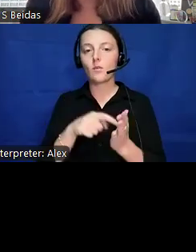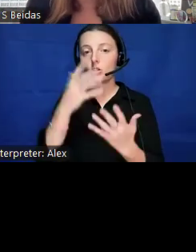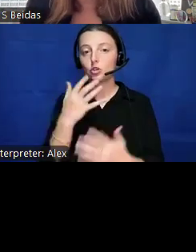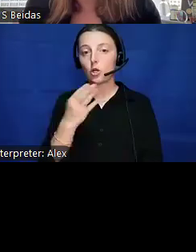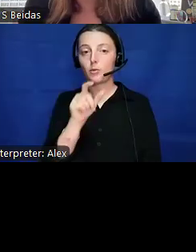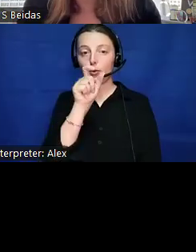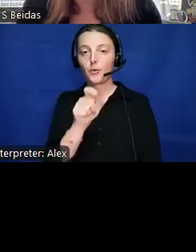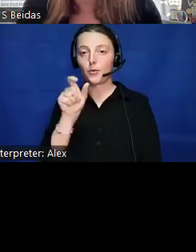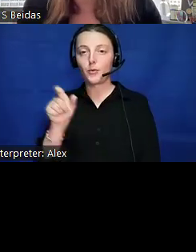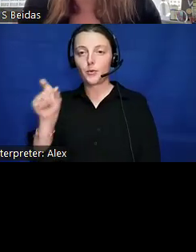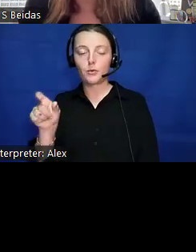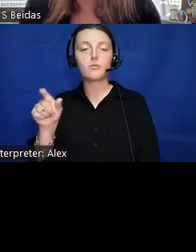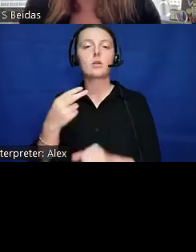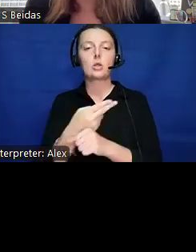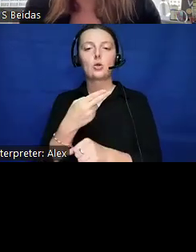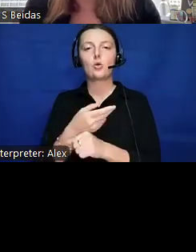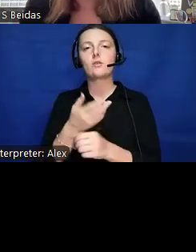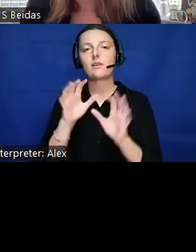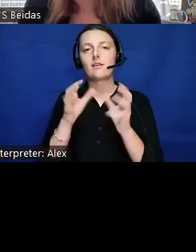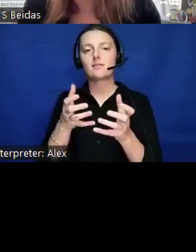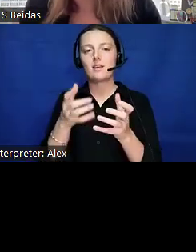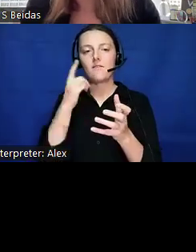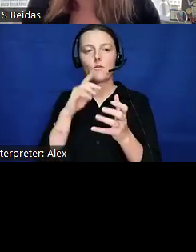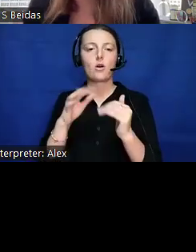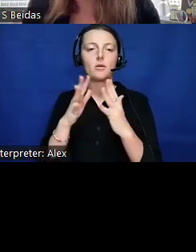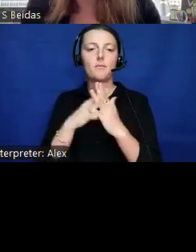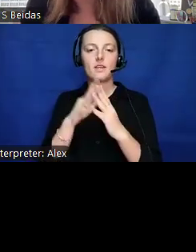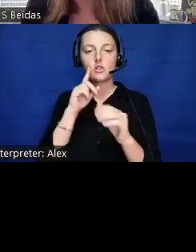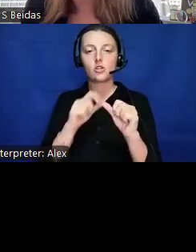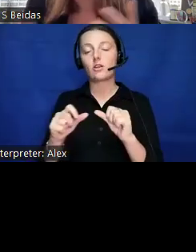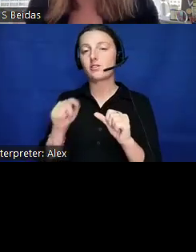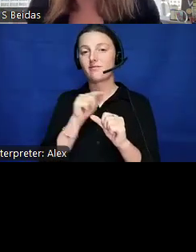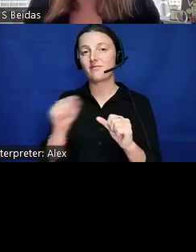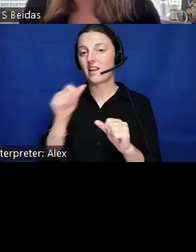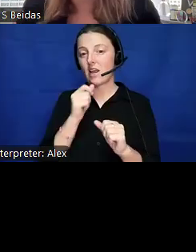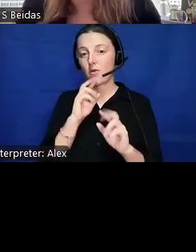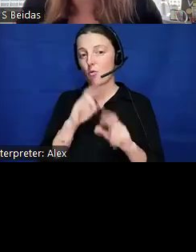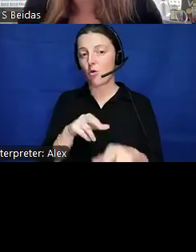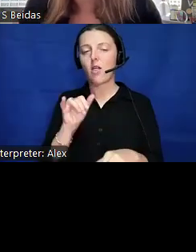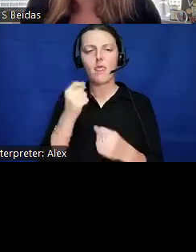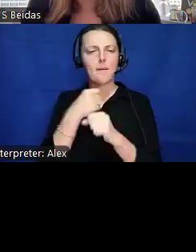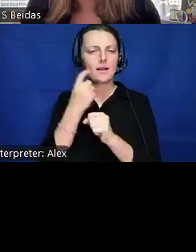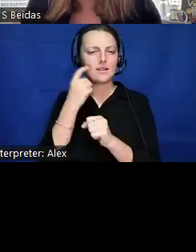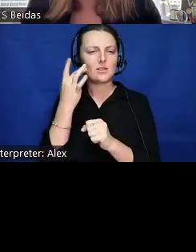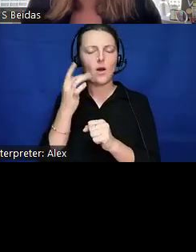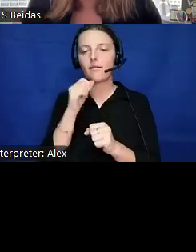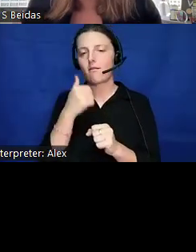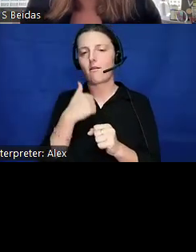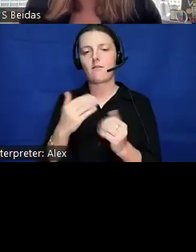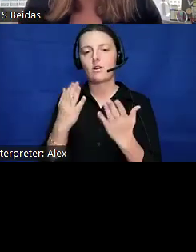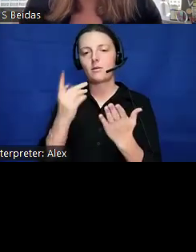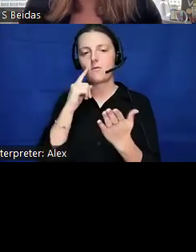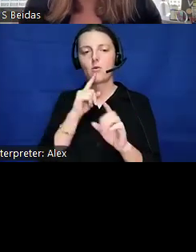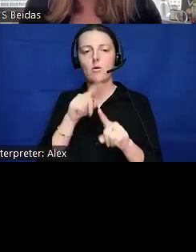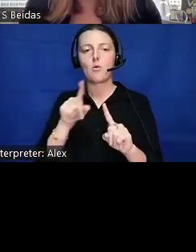actually ended up using a set of implementation strategies that were not reported. And that makes sense because there weren't recommendations to report them when this work